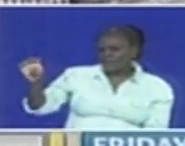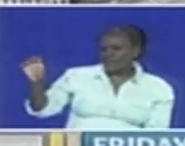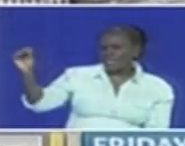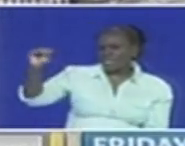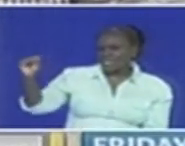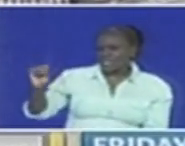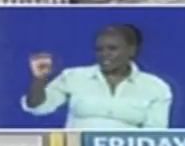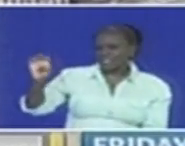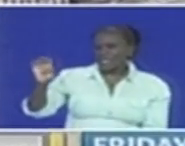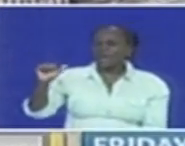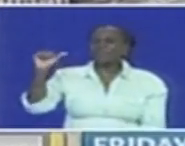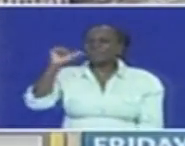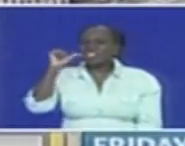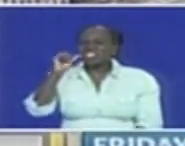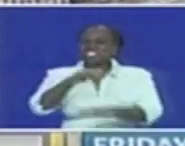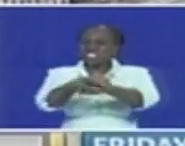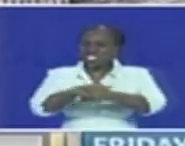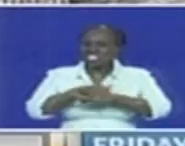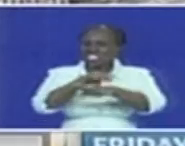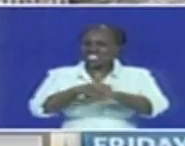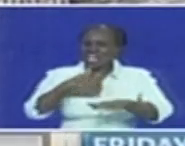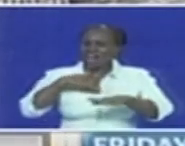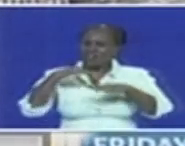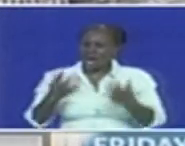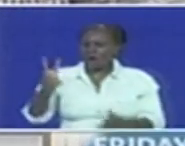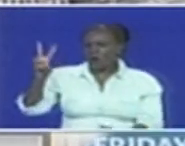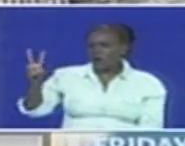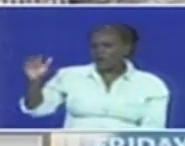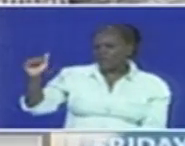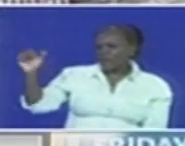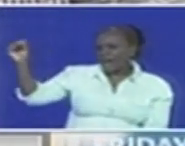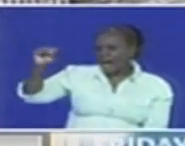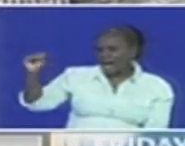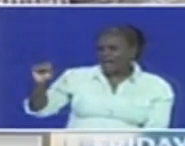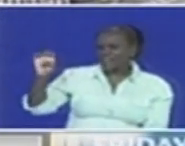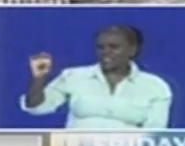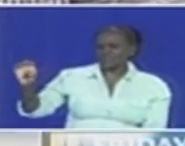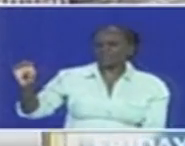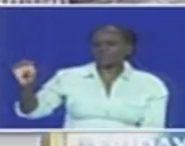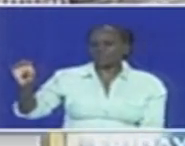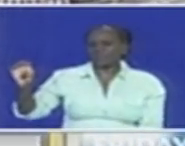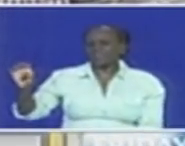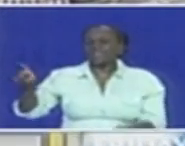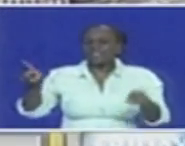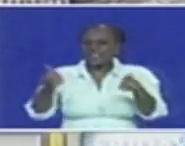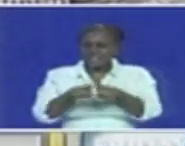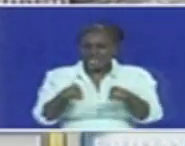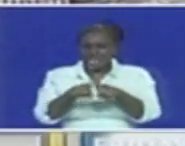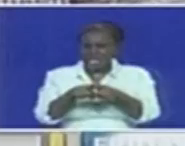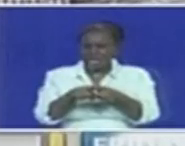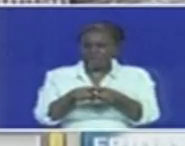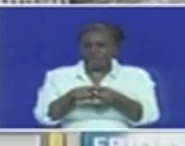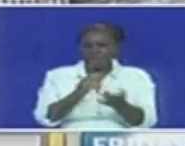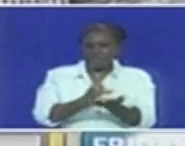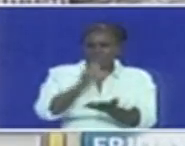The British English has it as vase, mm-hmm, mm-hmm. a long front low vowel R,